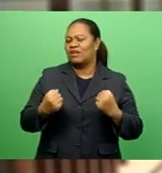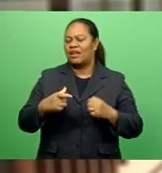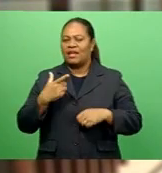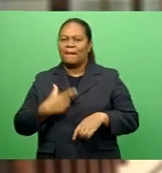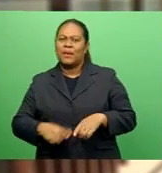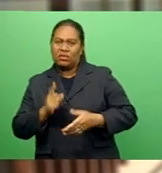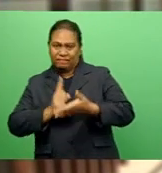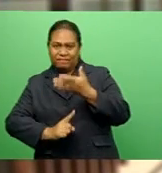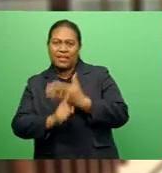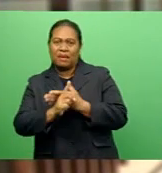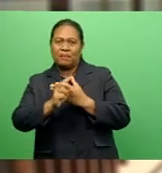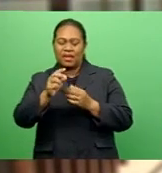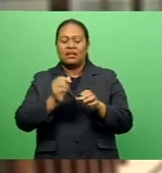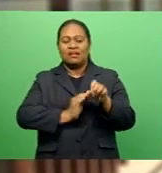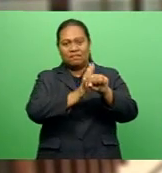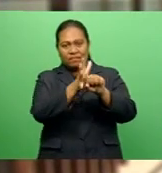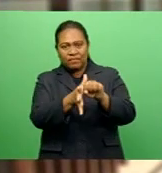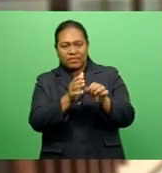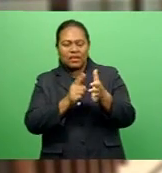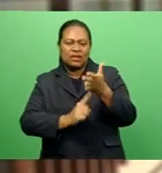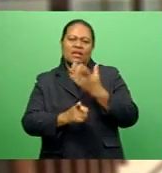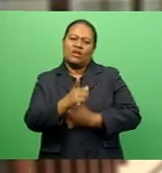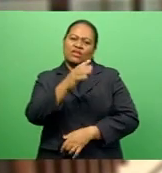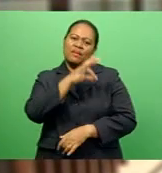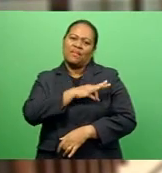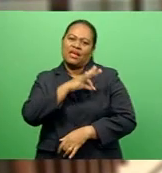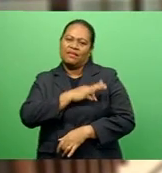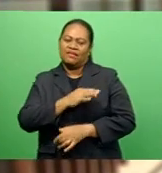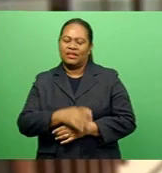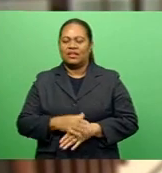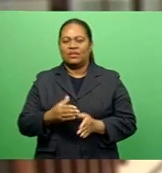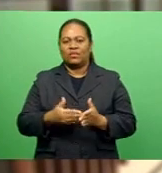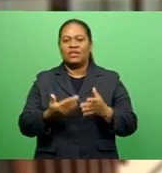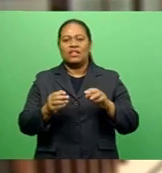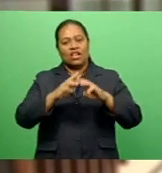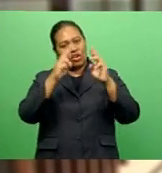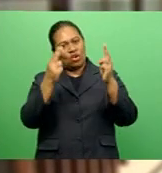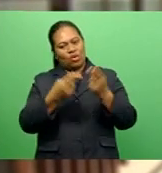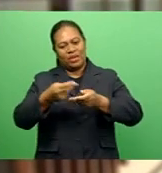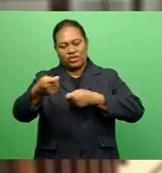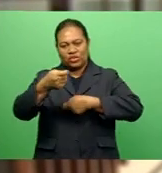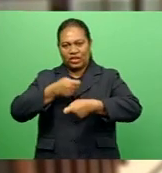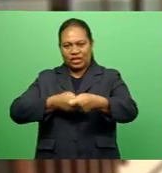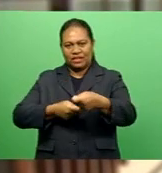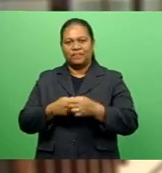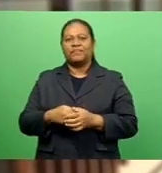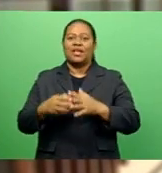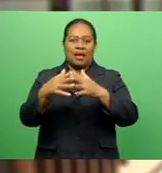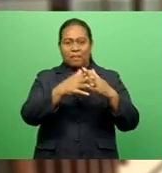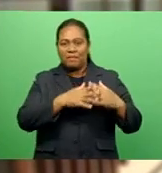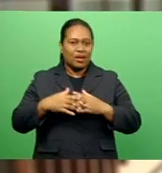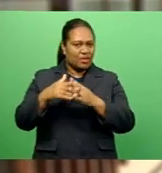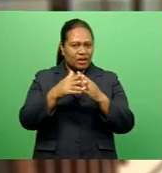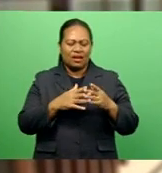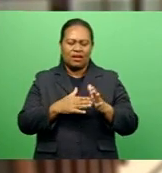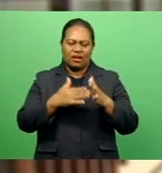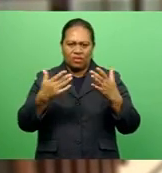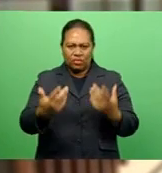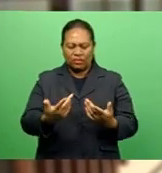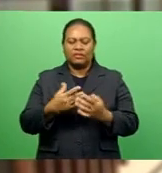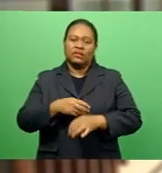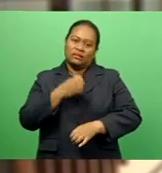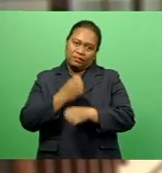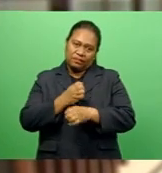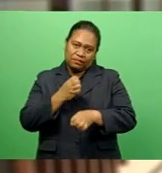COVID-19 pandemic and they will both benefit from an acceleration in global trade. And in the US, the markets are keeping an eye on